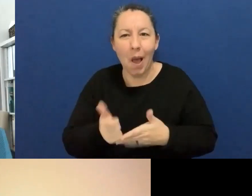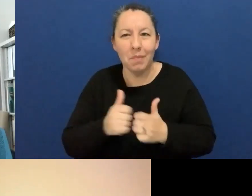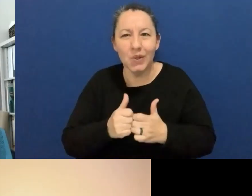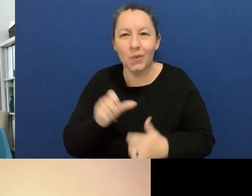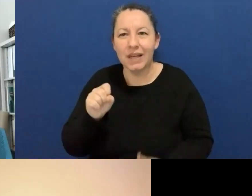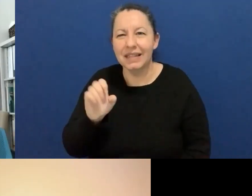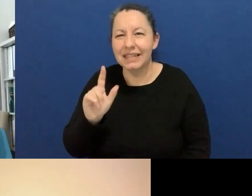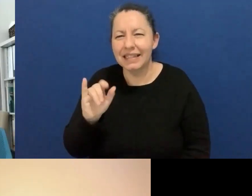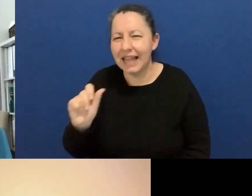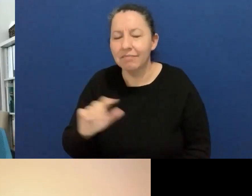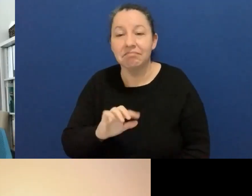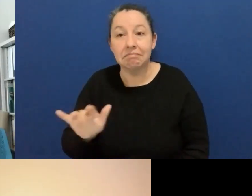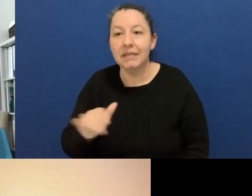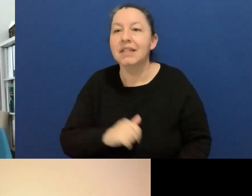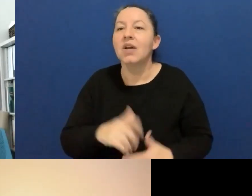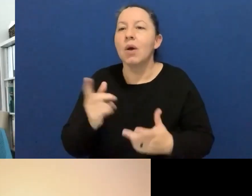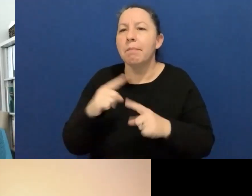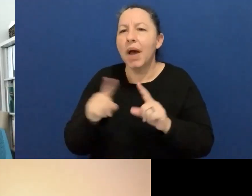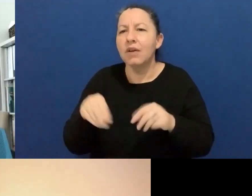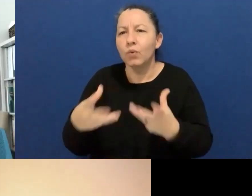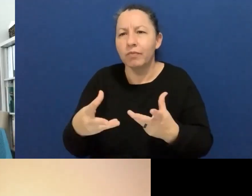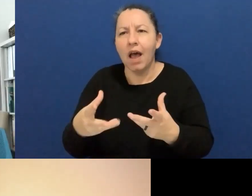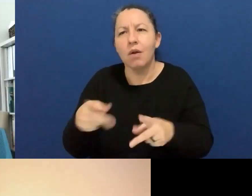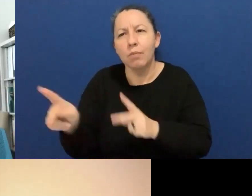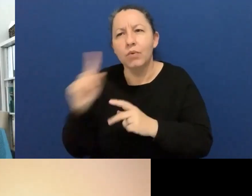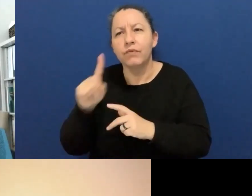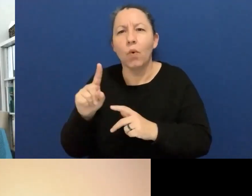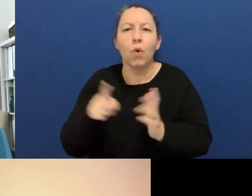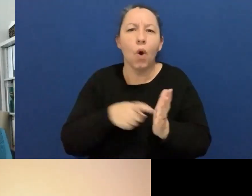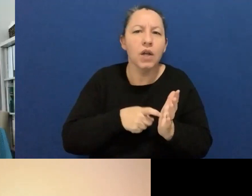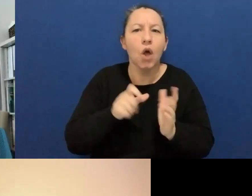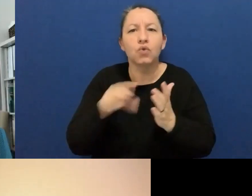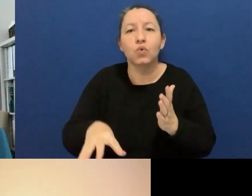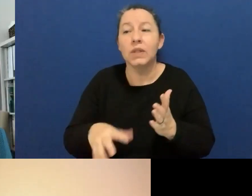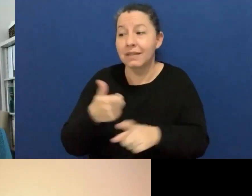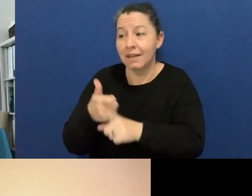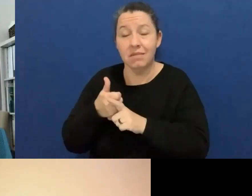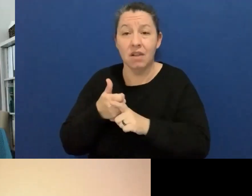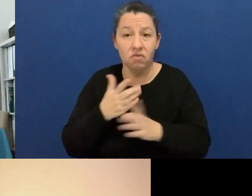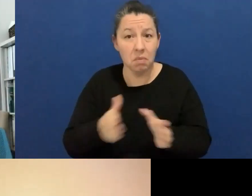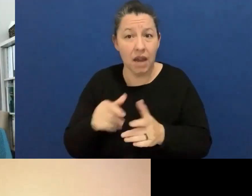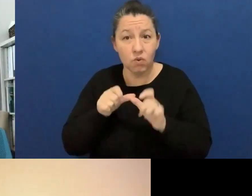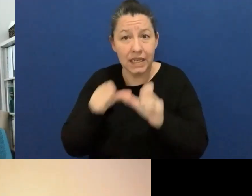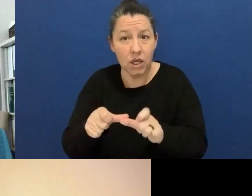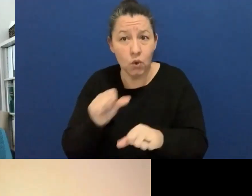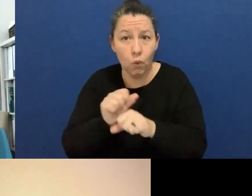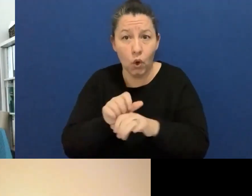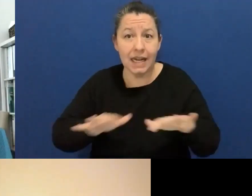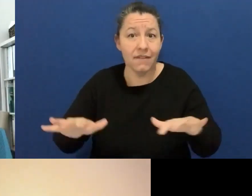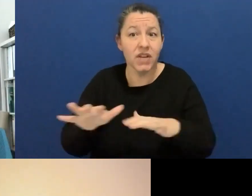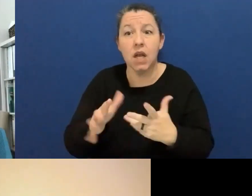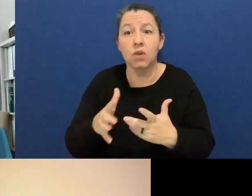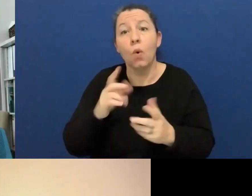but we also do give opportunities to archaeological students who are going to go on in the field, or people who know